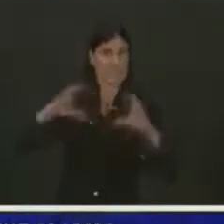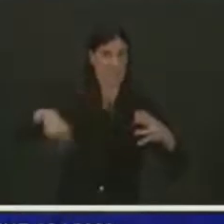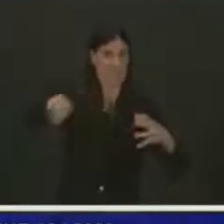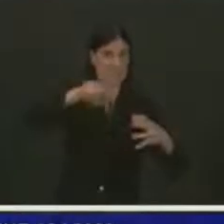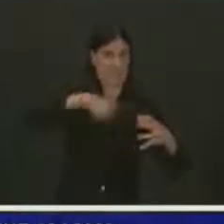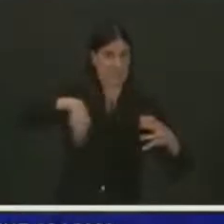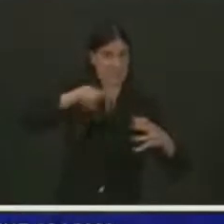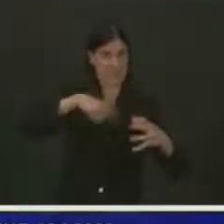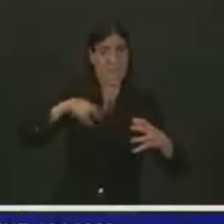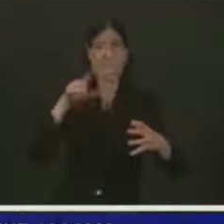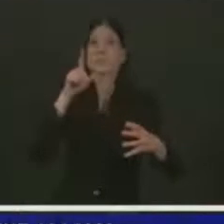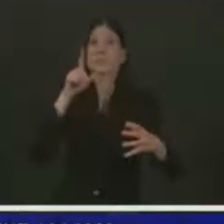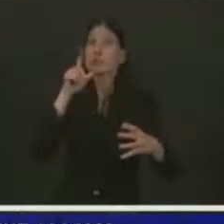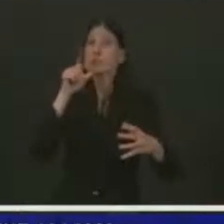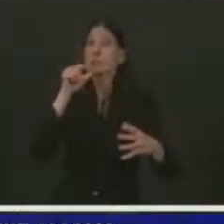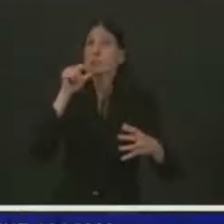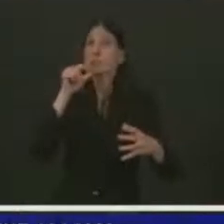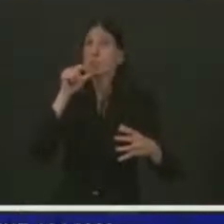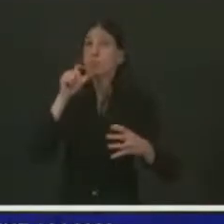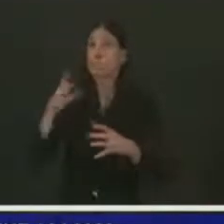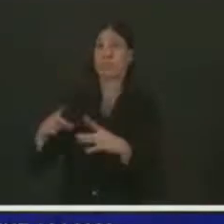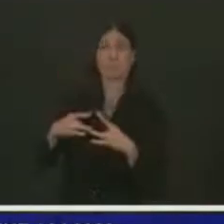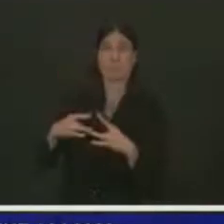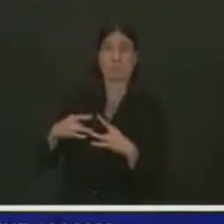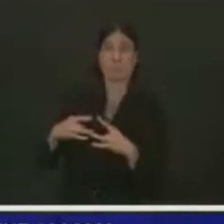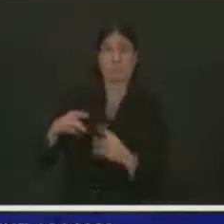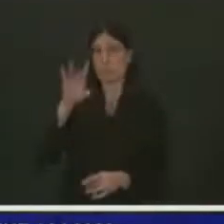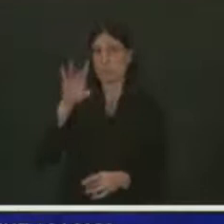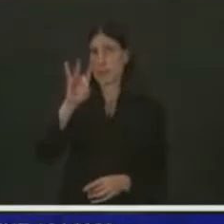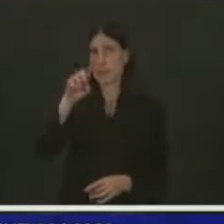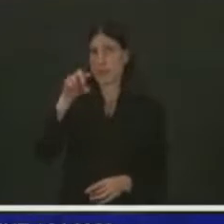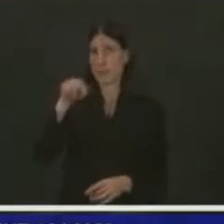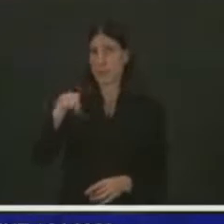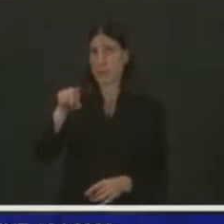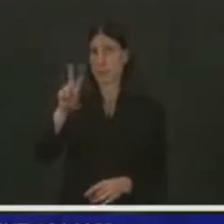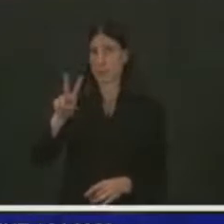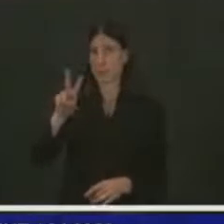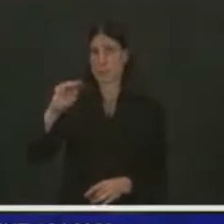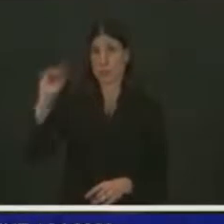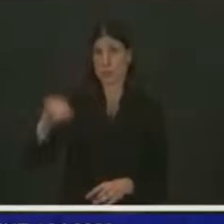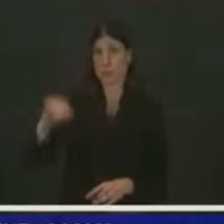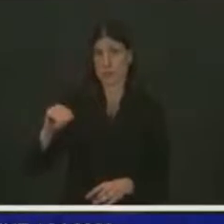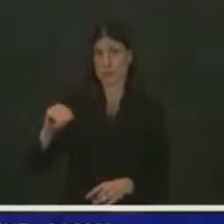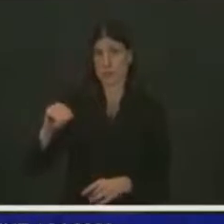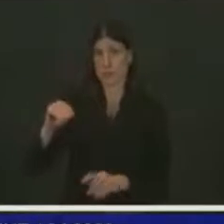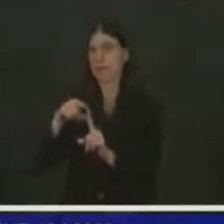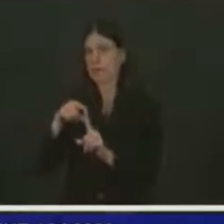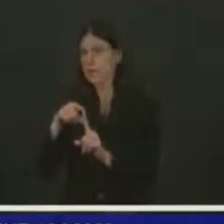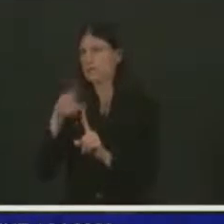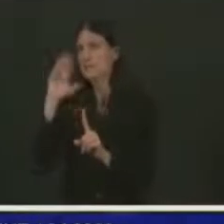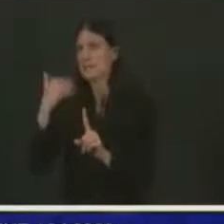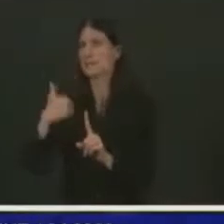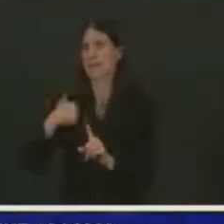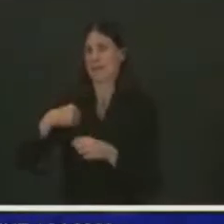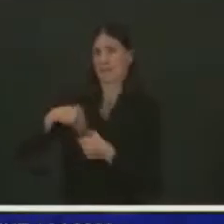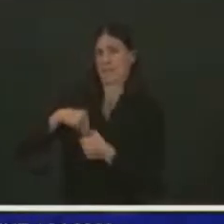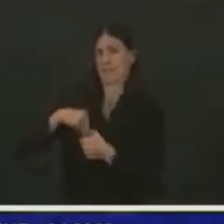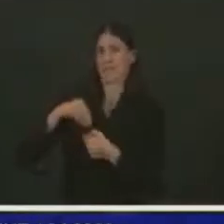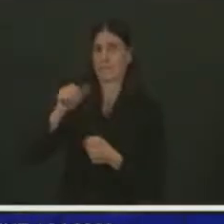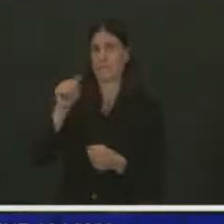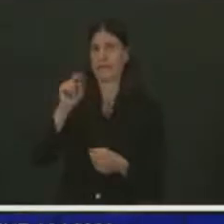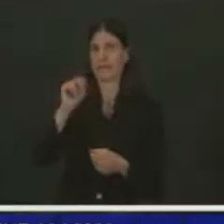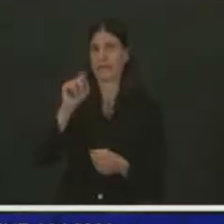the serology test seems to have been exposed to the virus based on the results of the test.